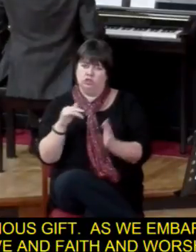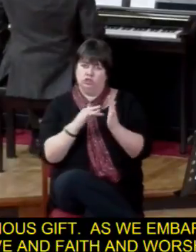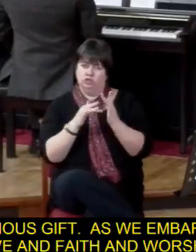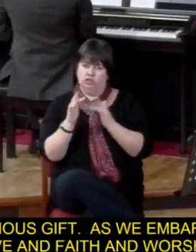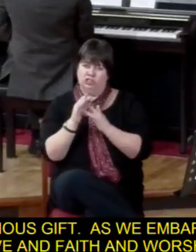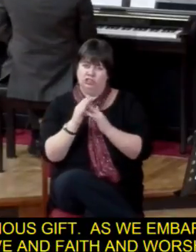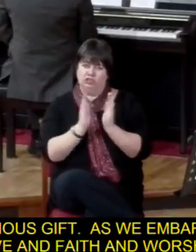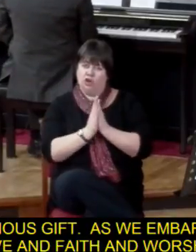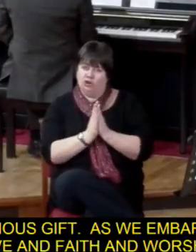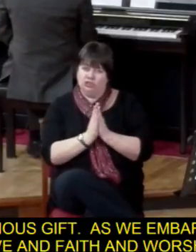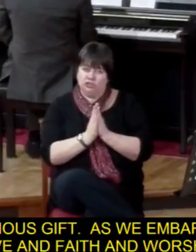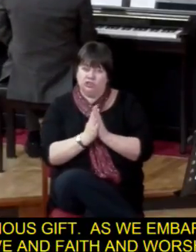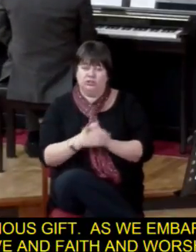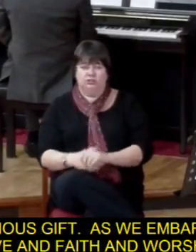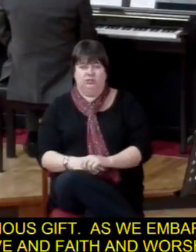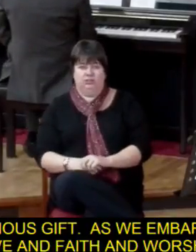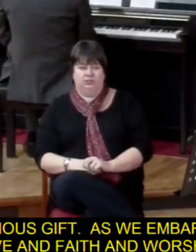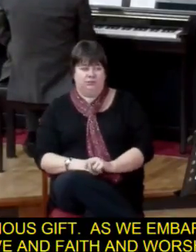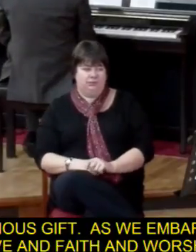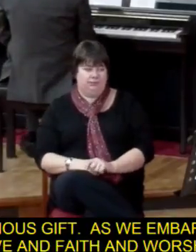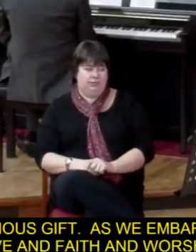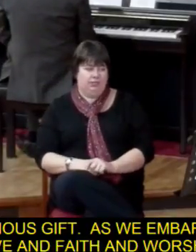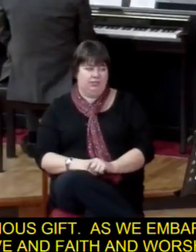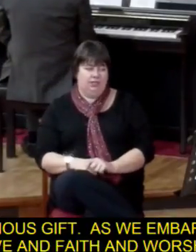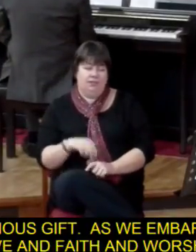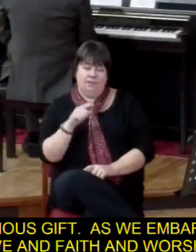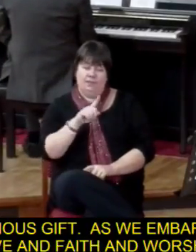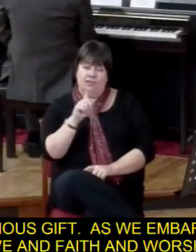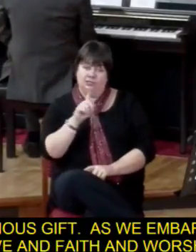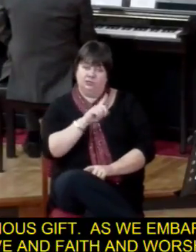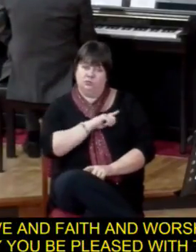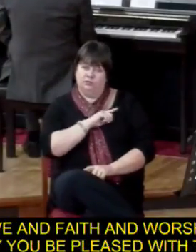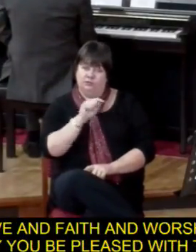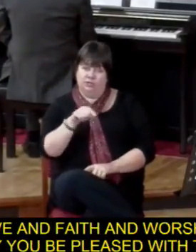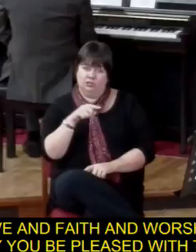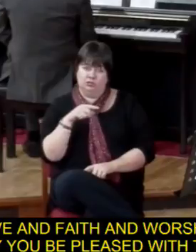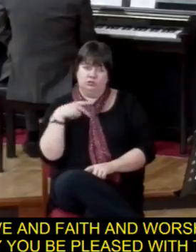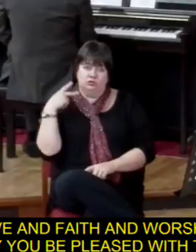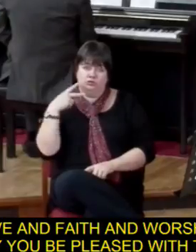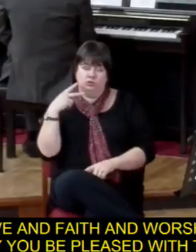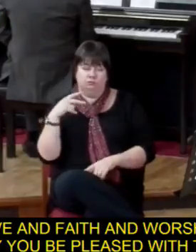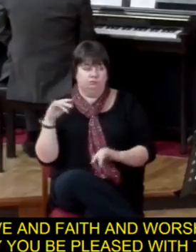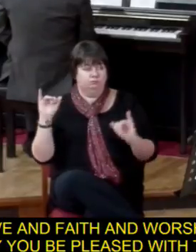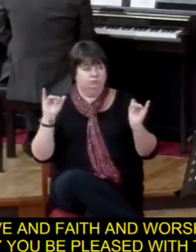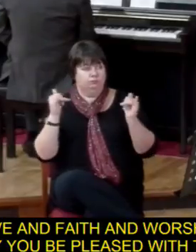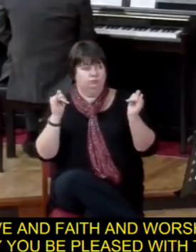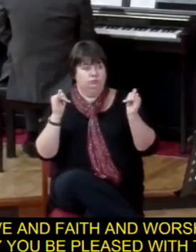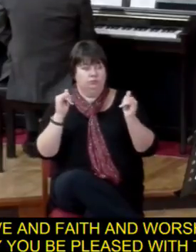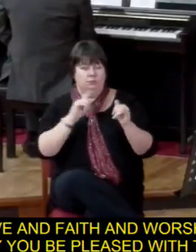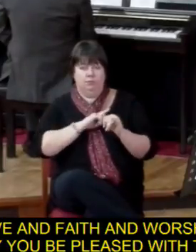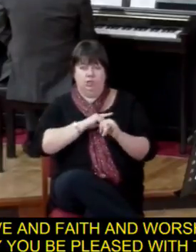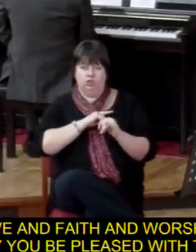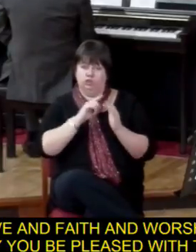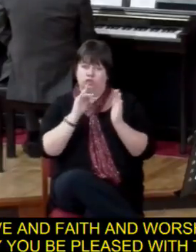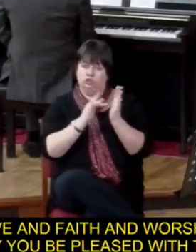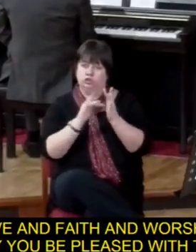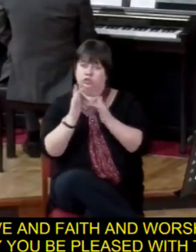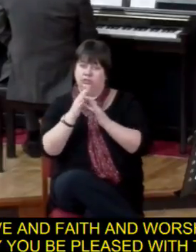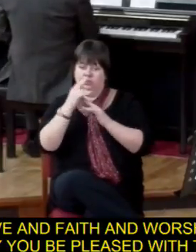church." And that's what this song celebrates, because Jesus is the name we honor.